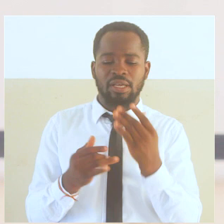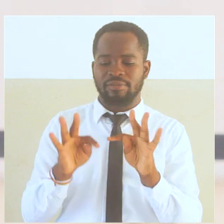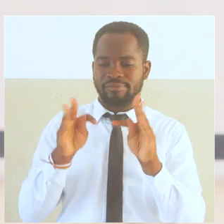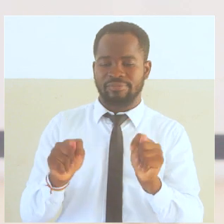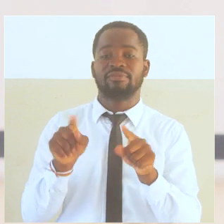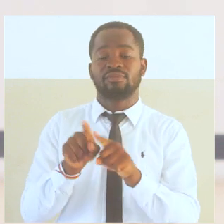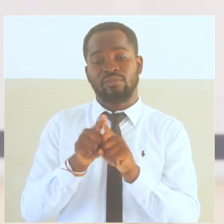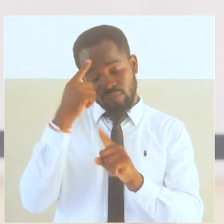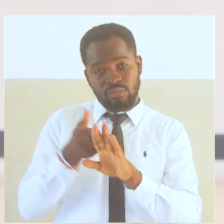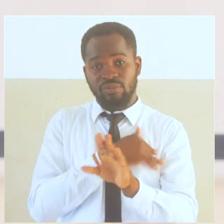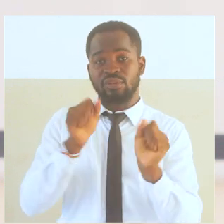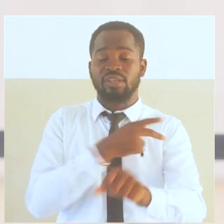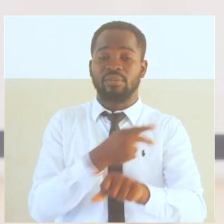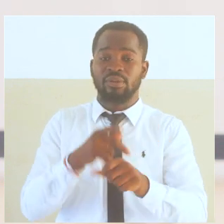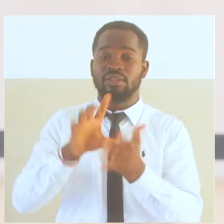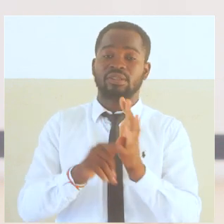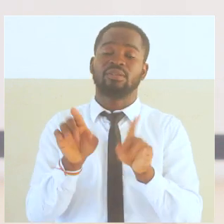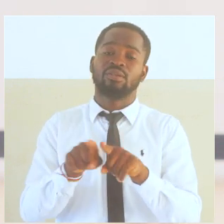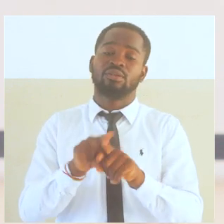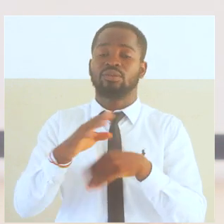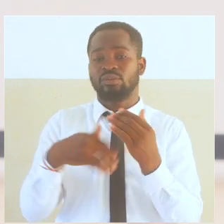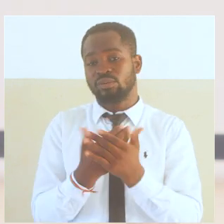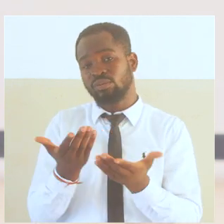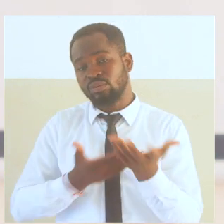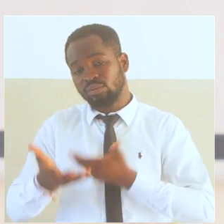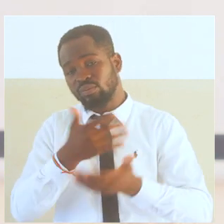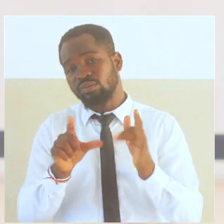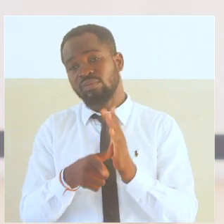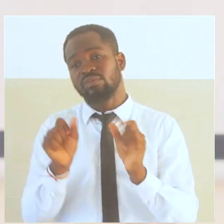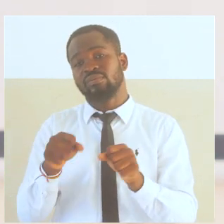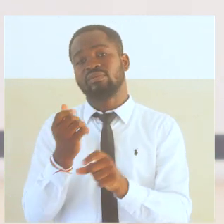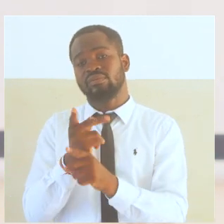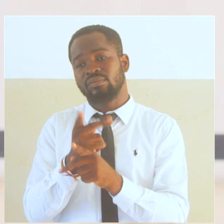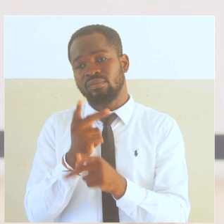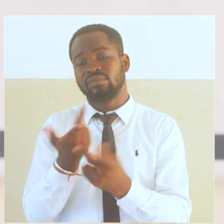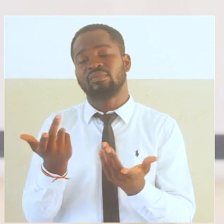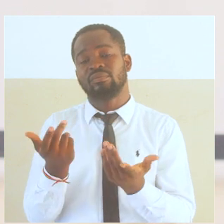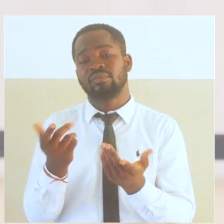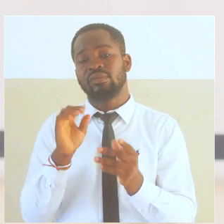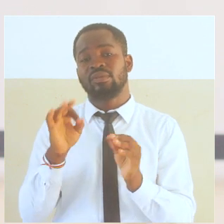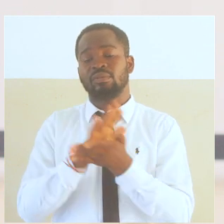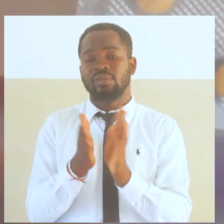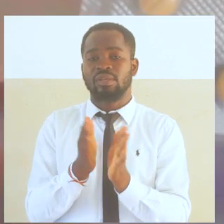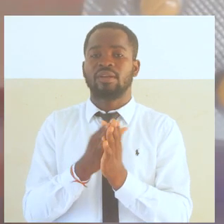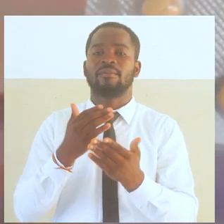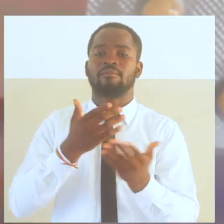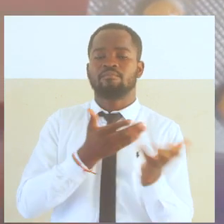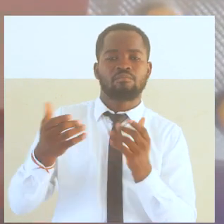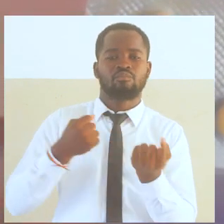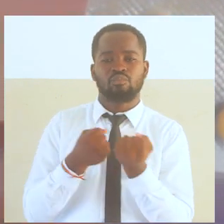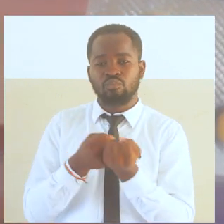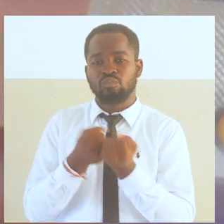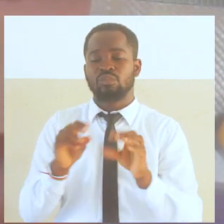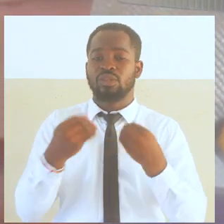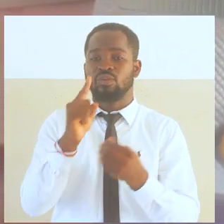just tell them you are buying folic acid. It comes in 5 milligrams. They'll give you 1 tablet a day. Whether you brush your teeth, whether you are eating, you